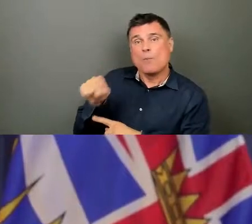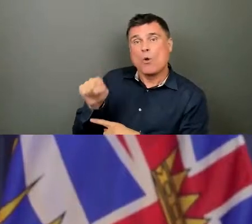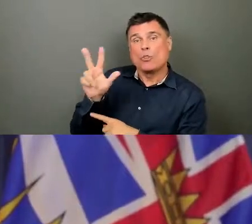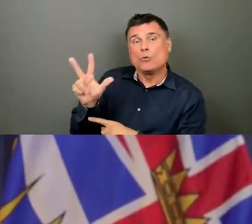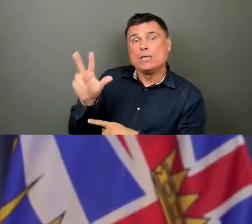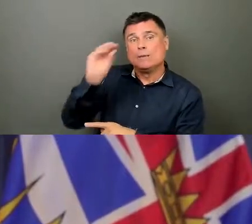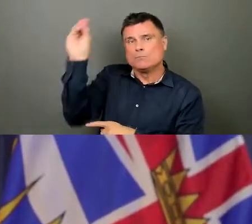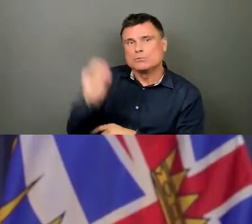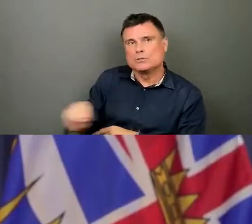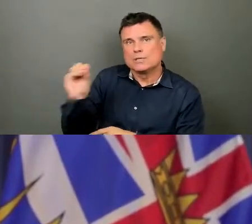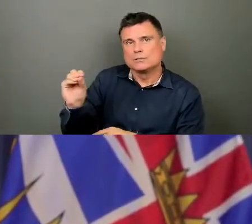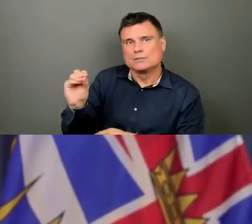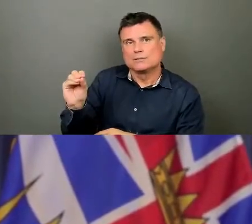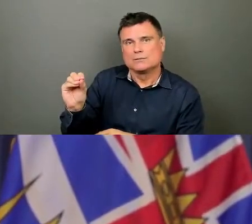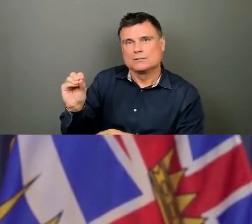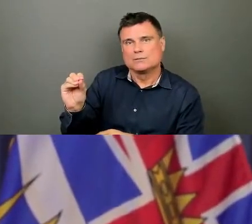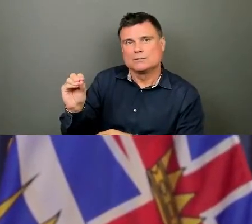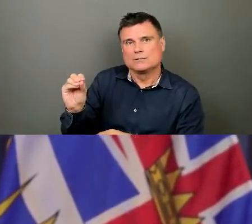84.3%.